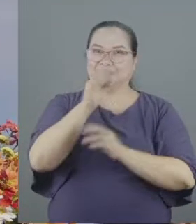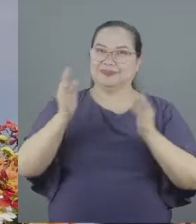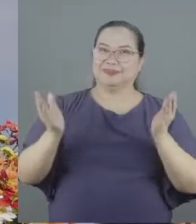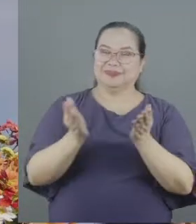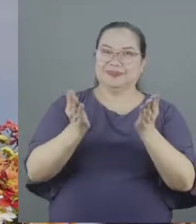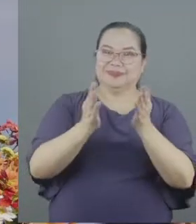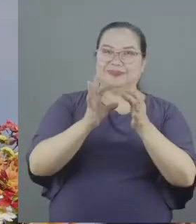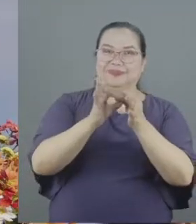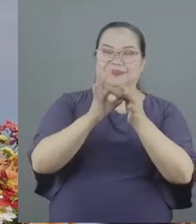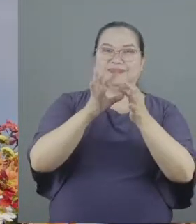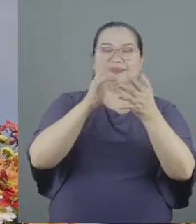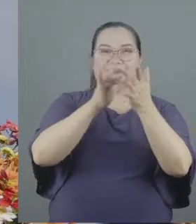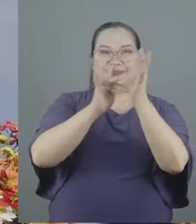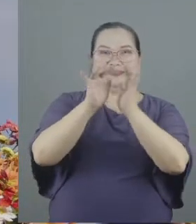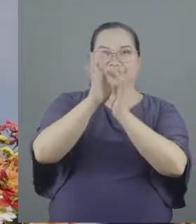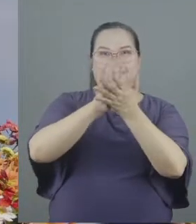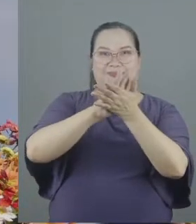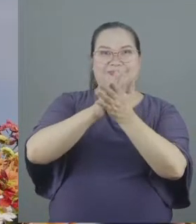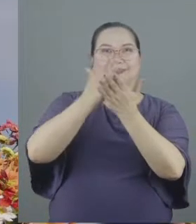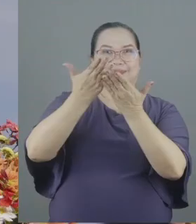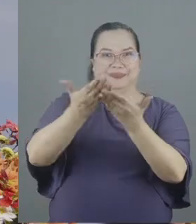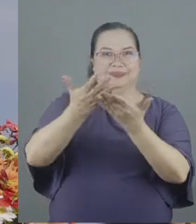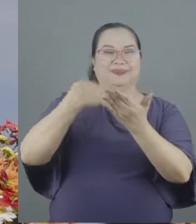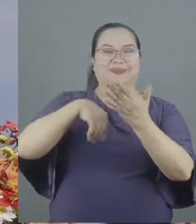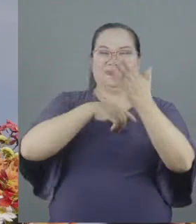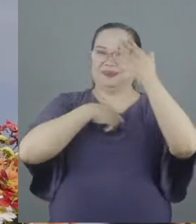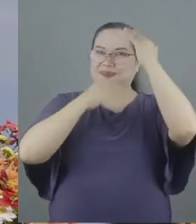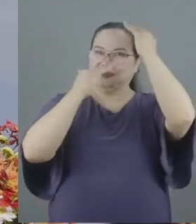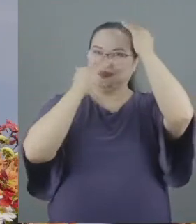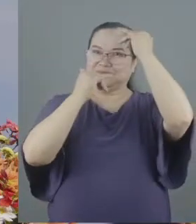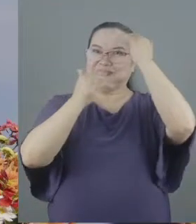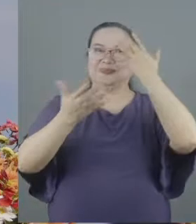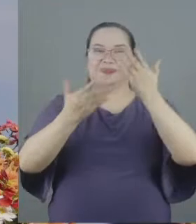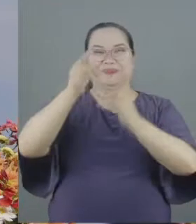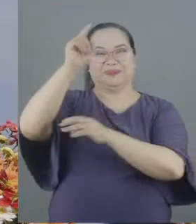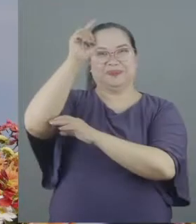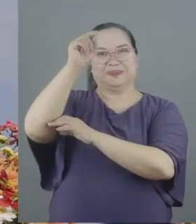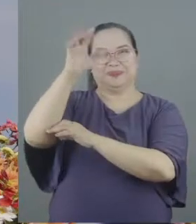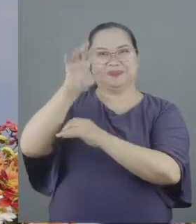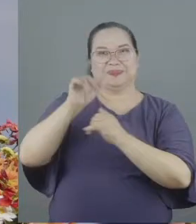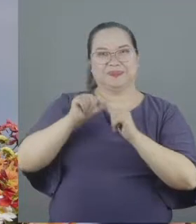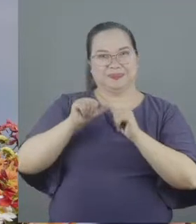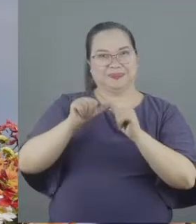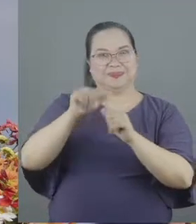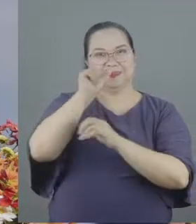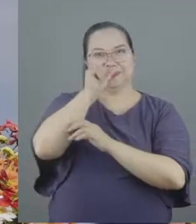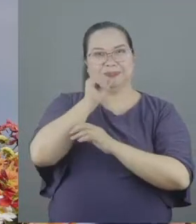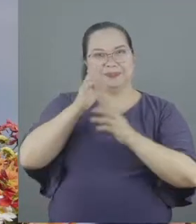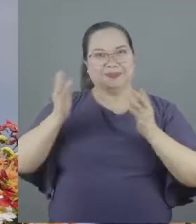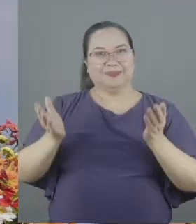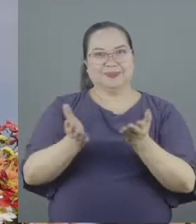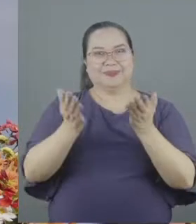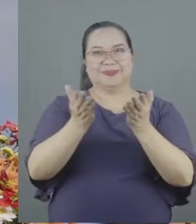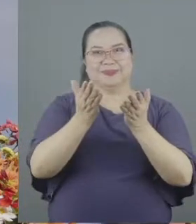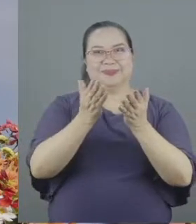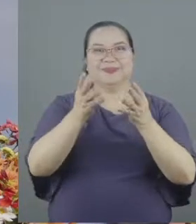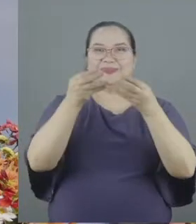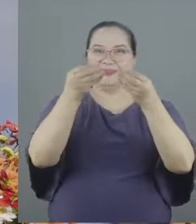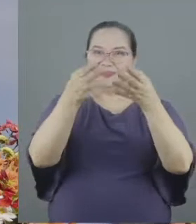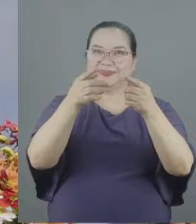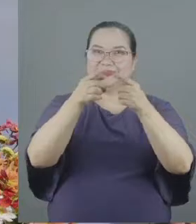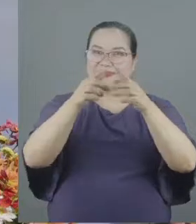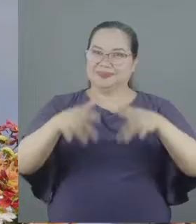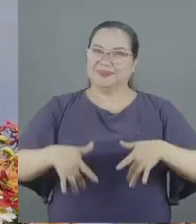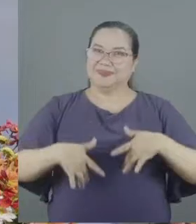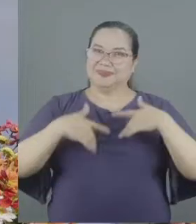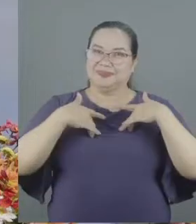of the Scriptures we might have hope. May the God of endurance and encouragement grant you to live